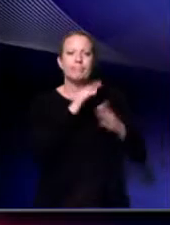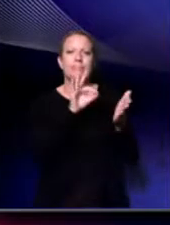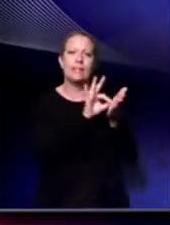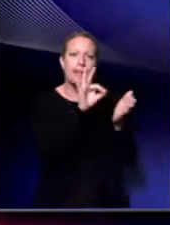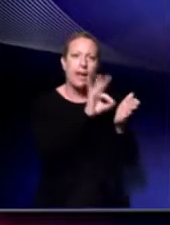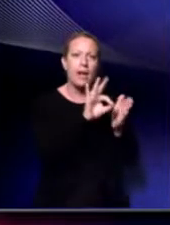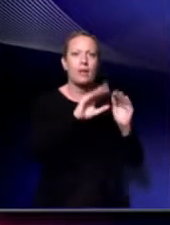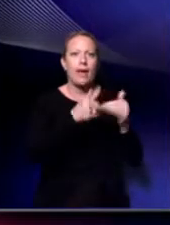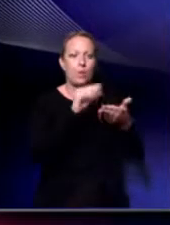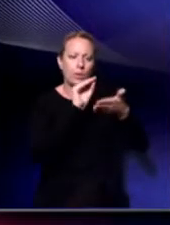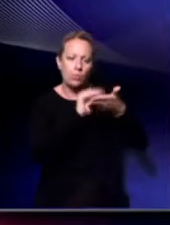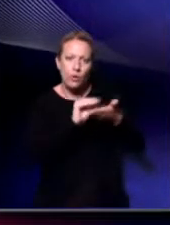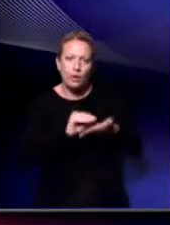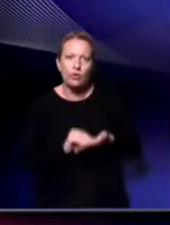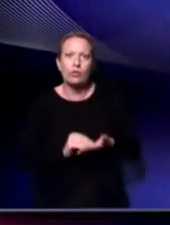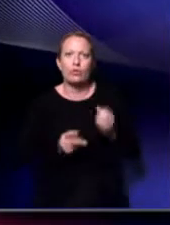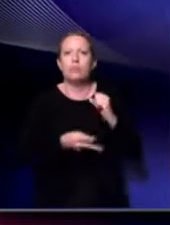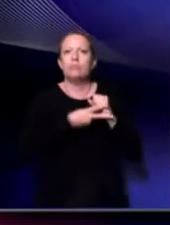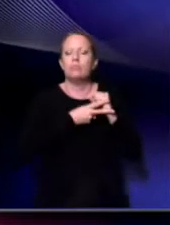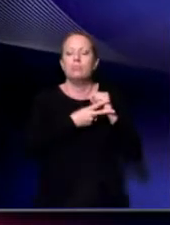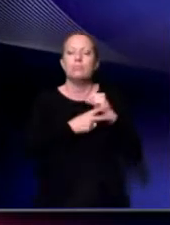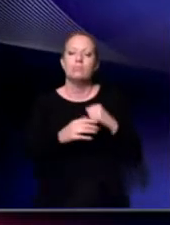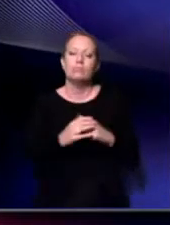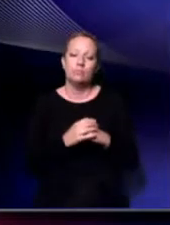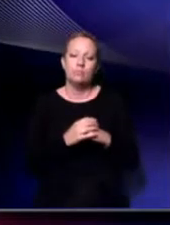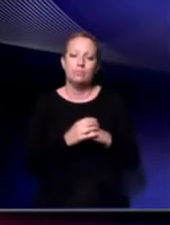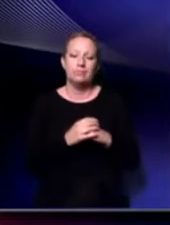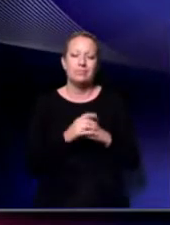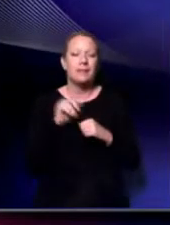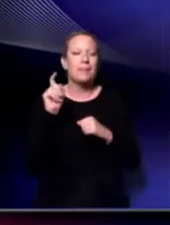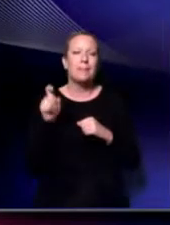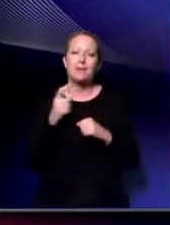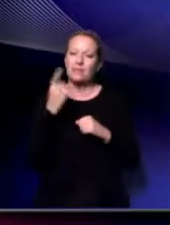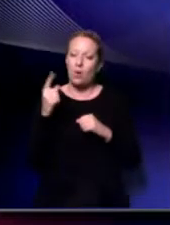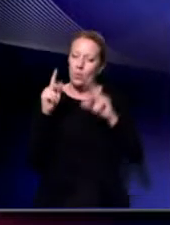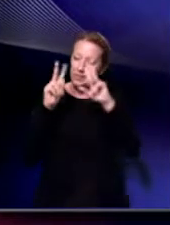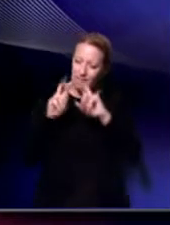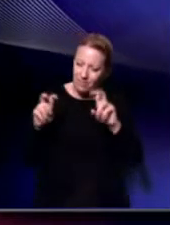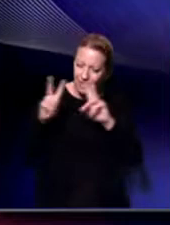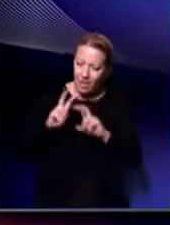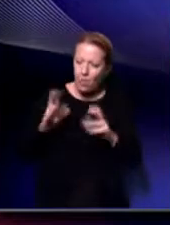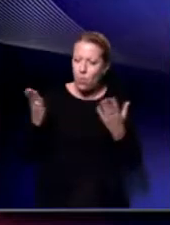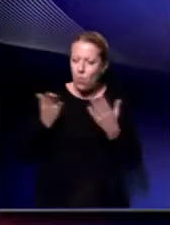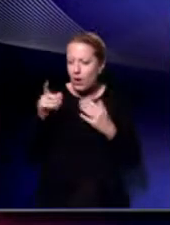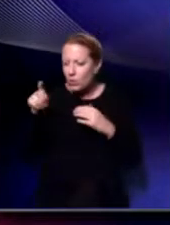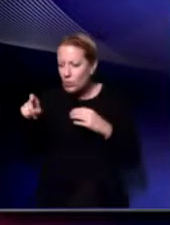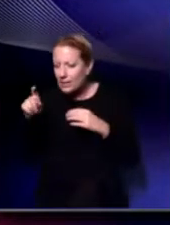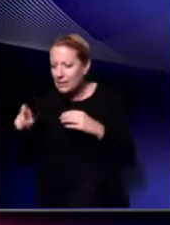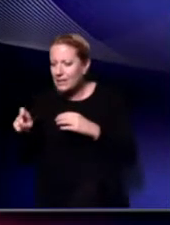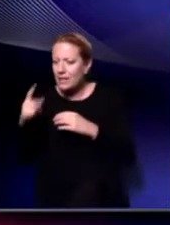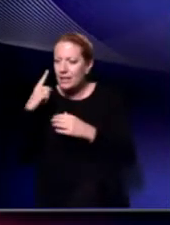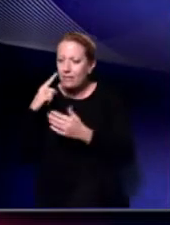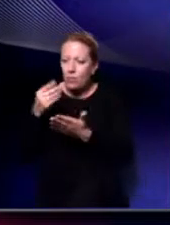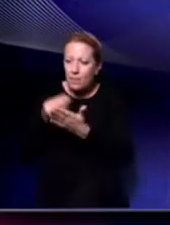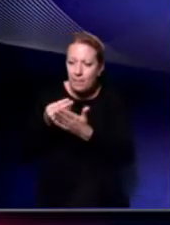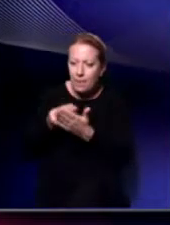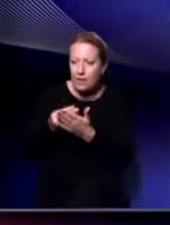management, and evaluating our financial needs and identifying